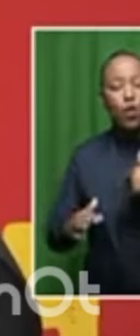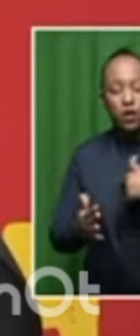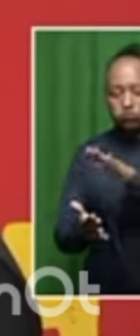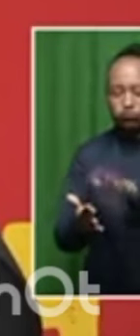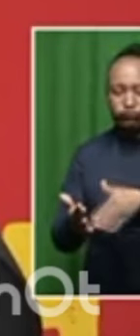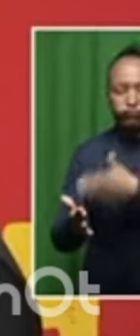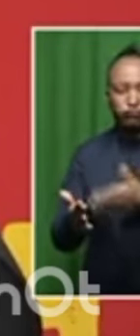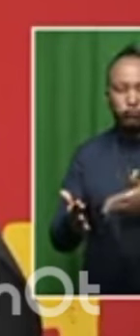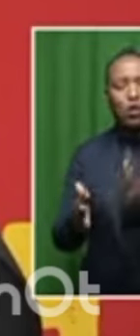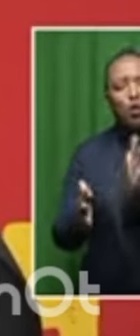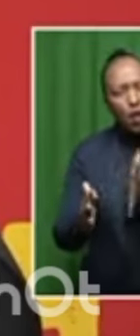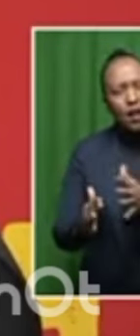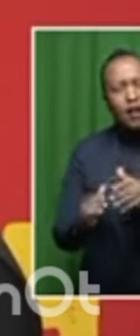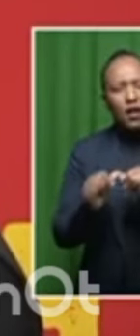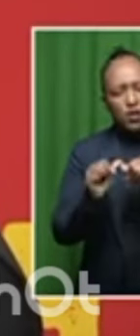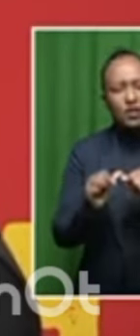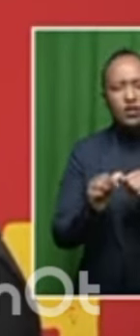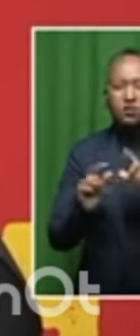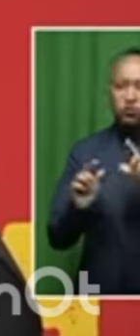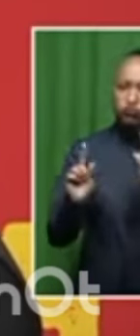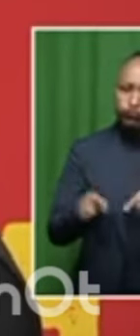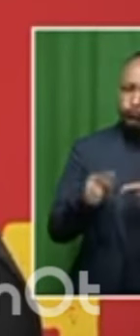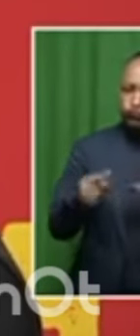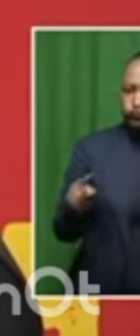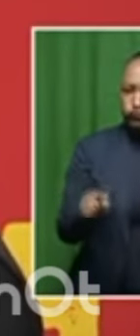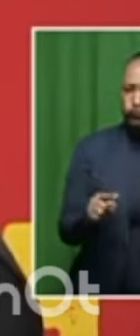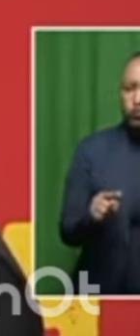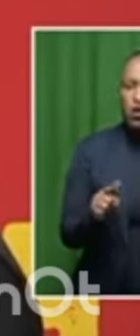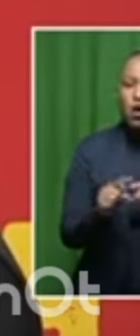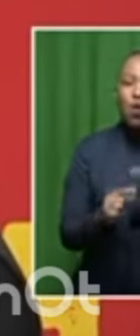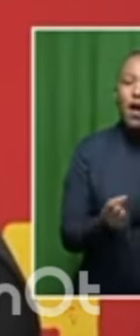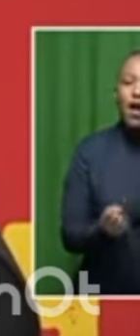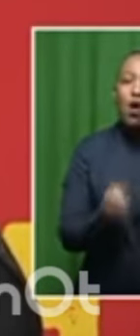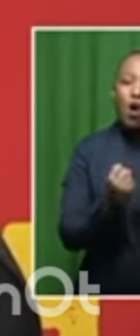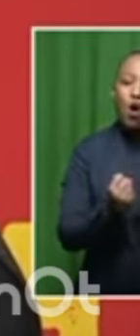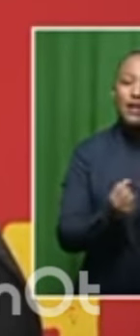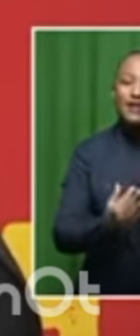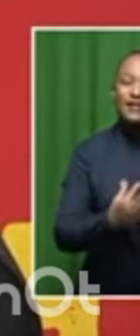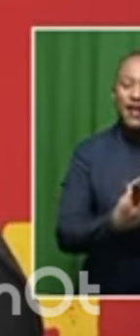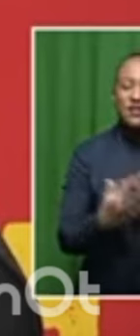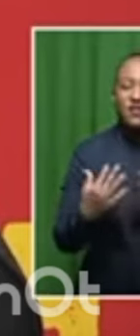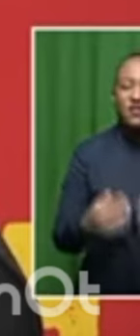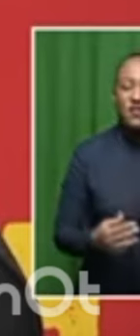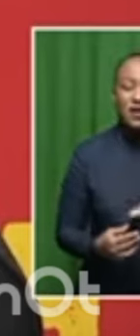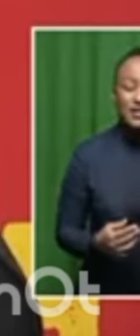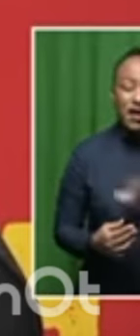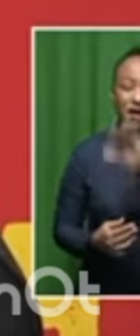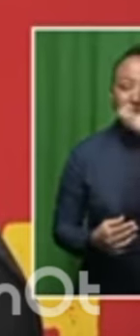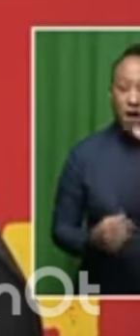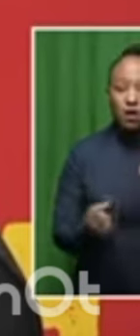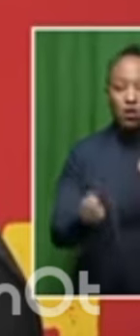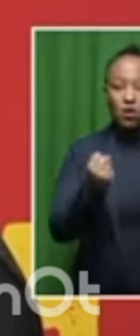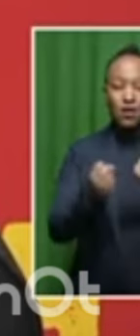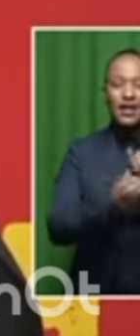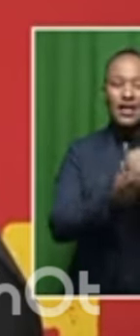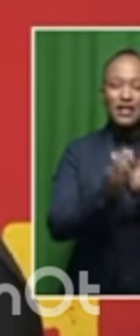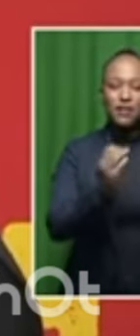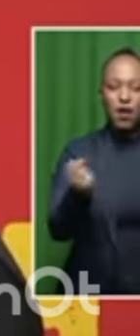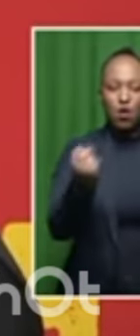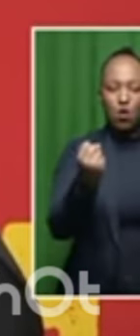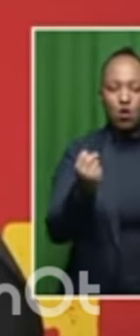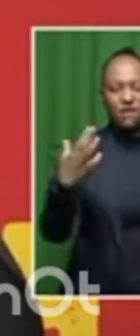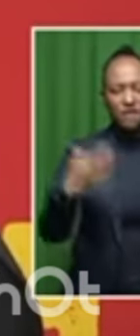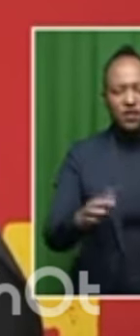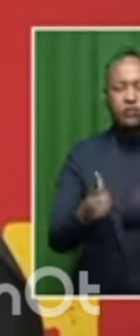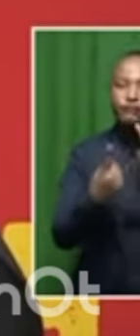The leader of EFF, Julius Malema, says that the issue of VBS is just an intimidation. He says this is just a plan to deter